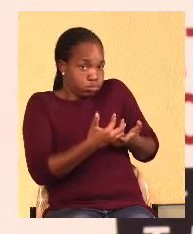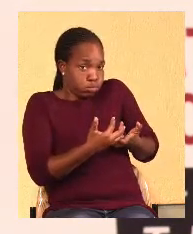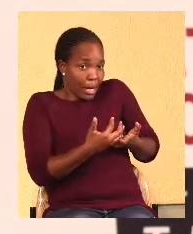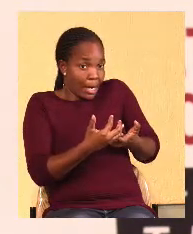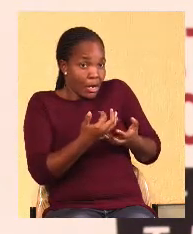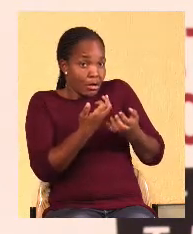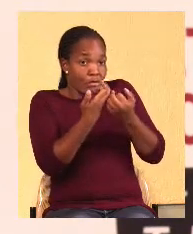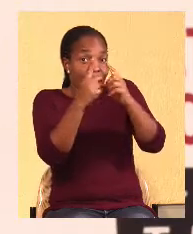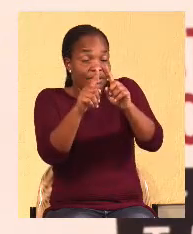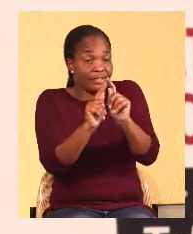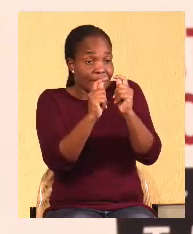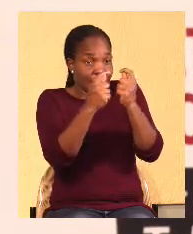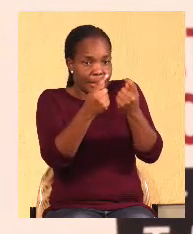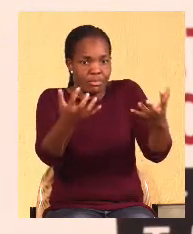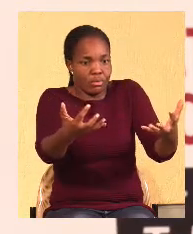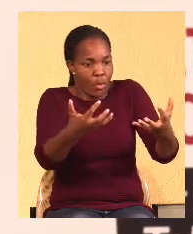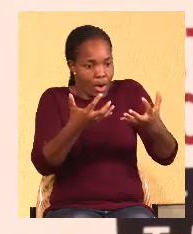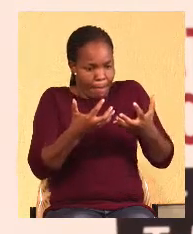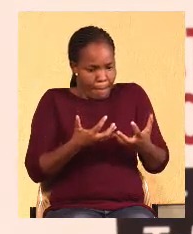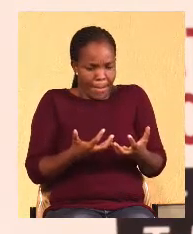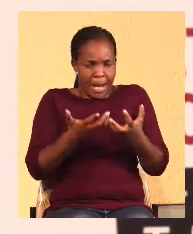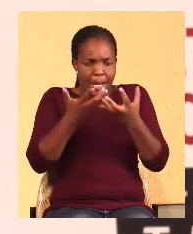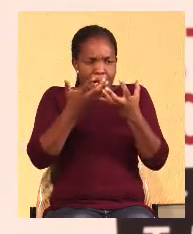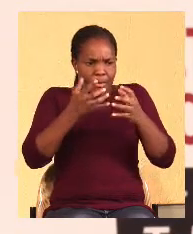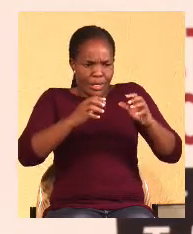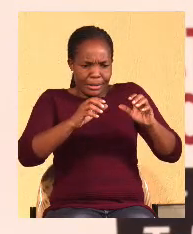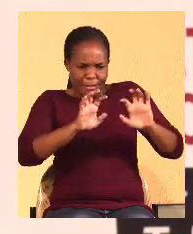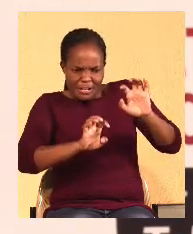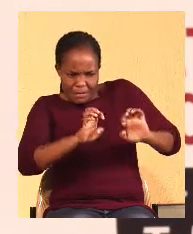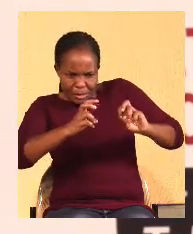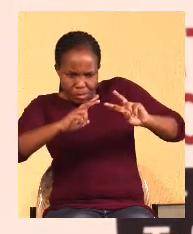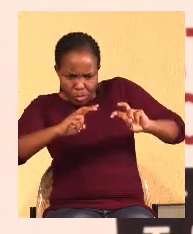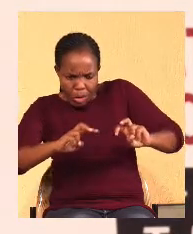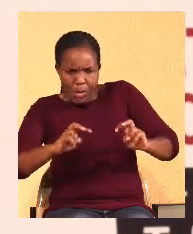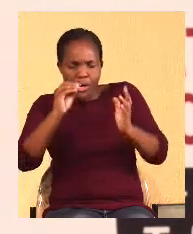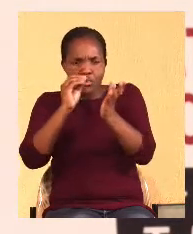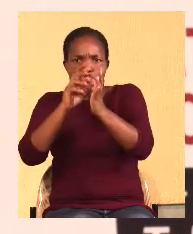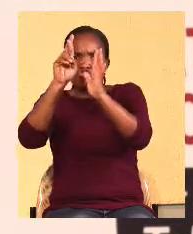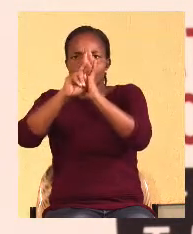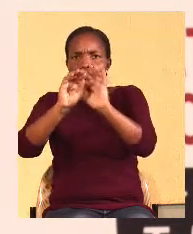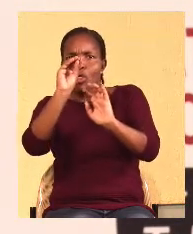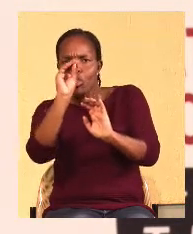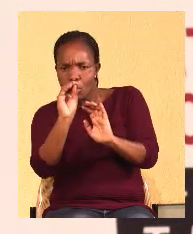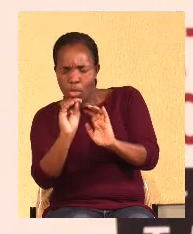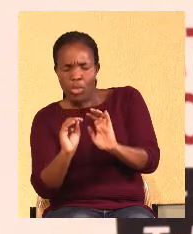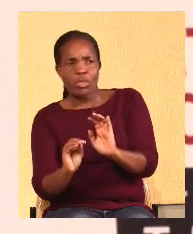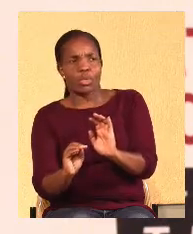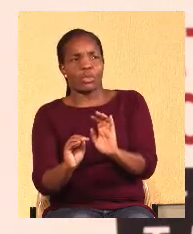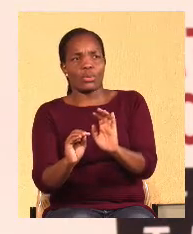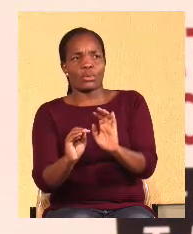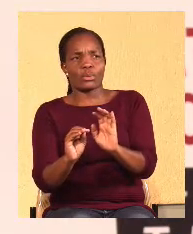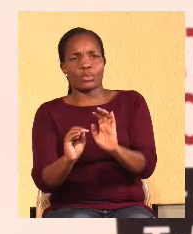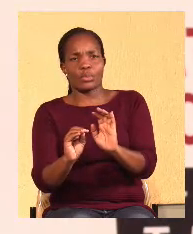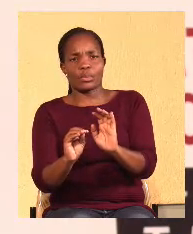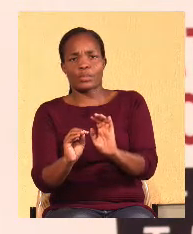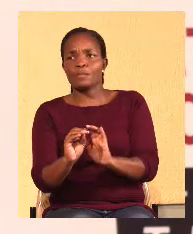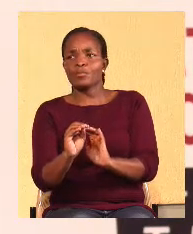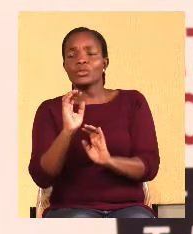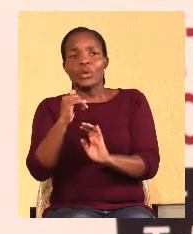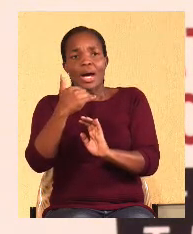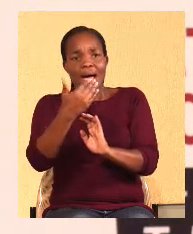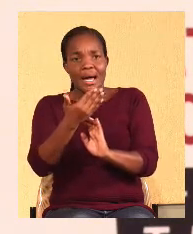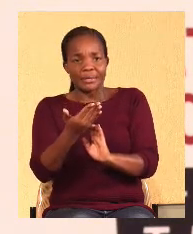in the report, which is shared. This report, when it's scrutinized, validated, and verified within the